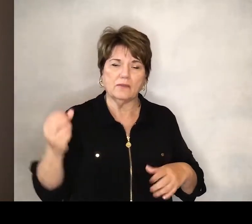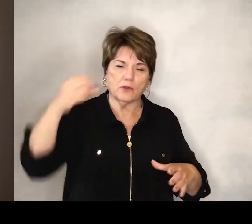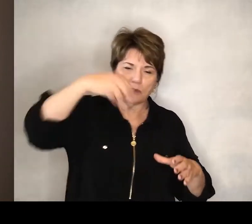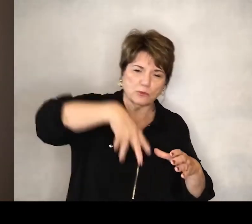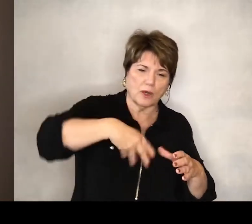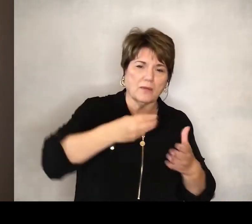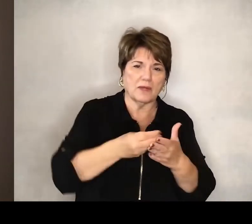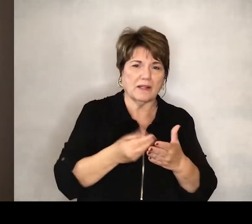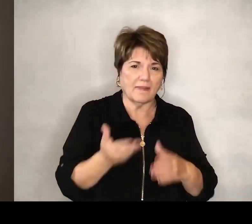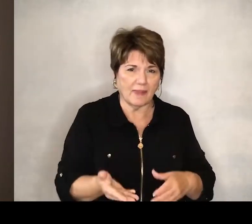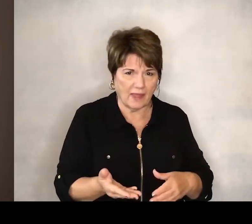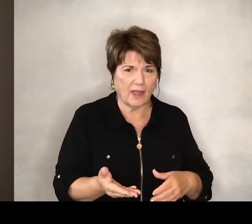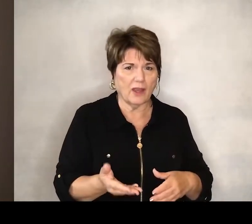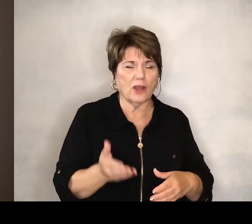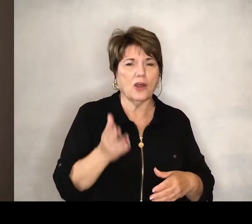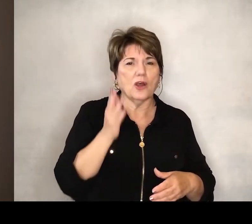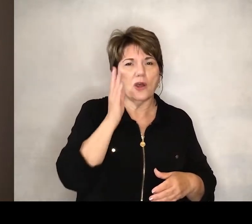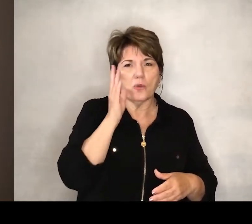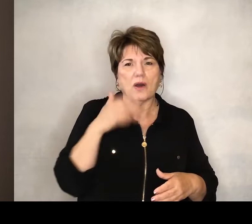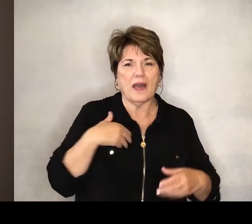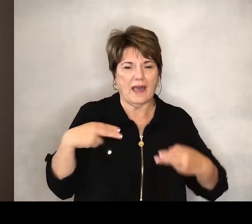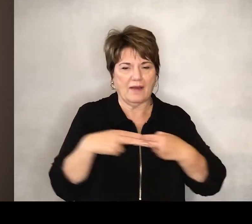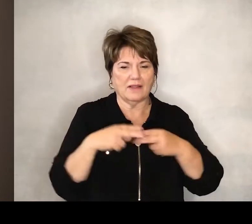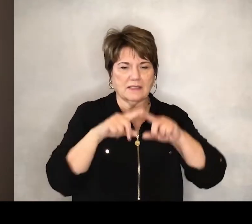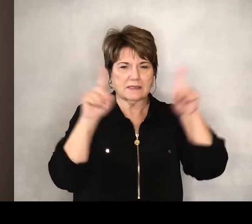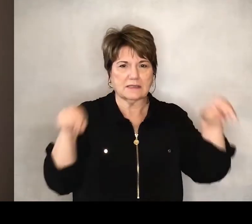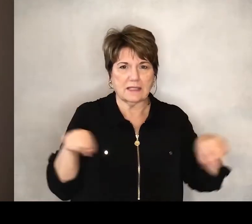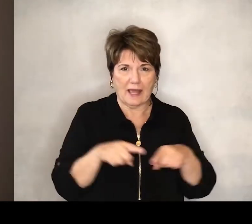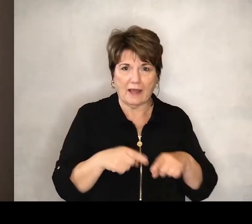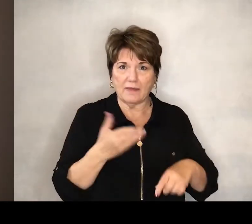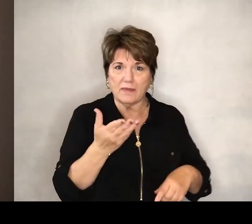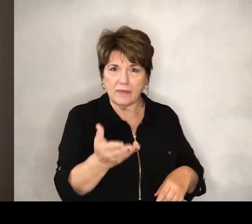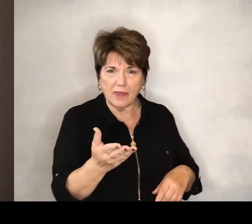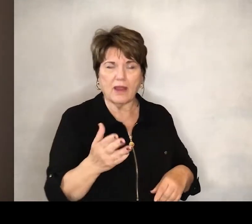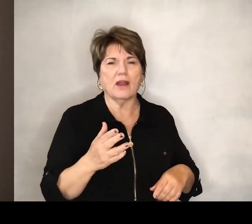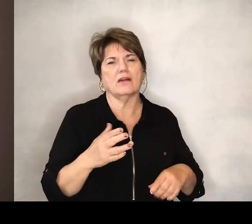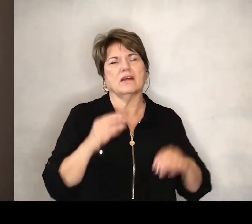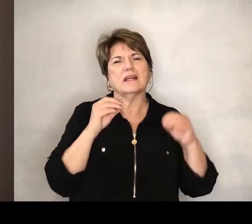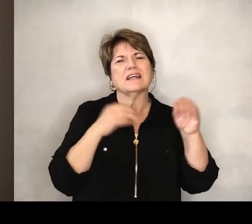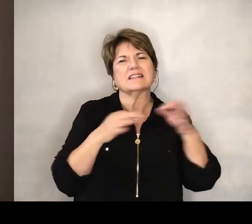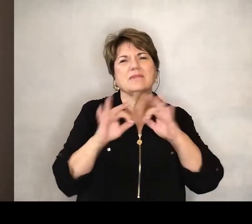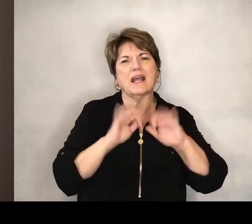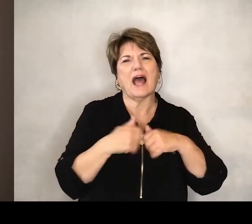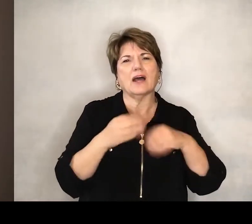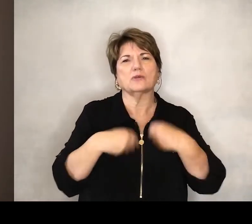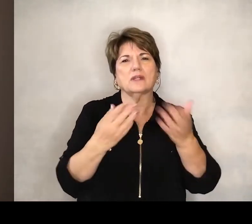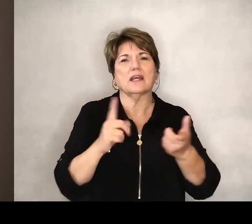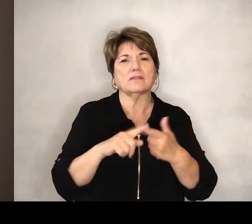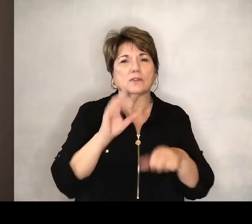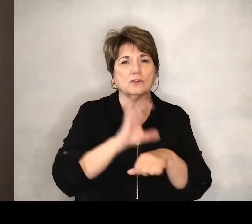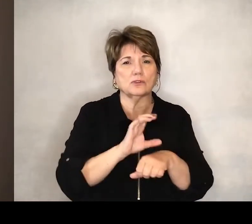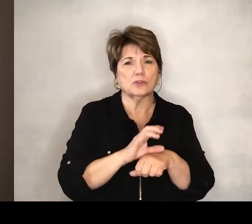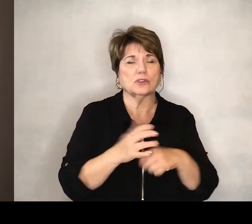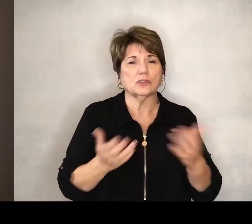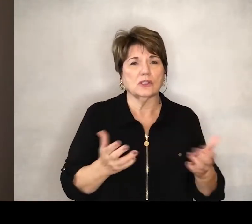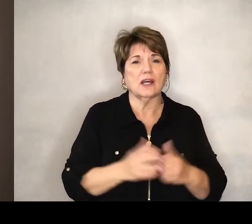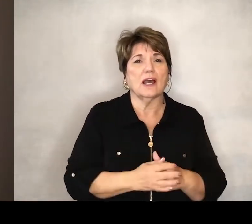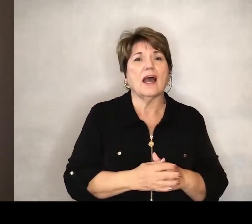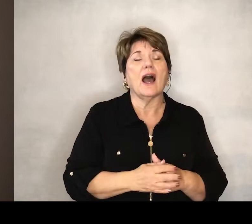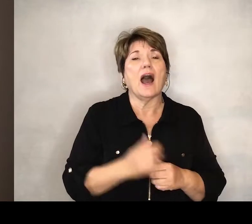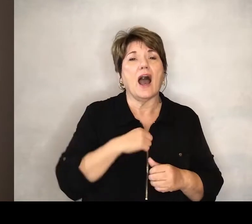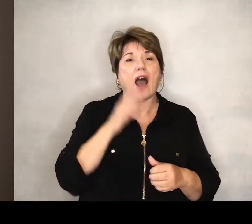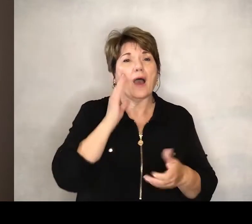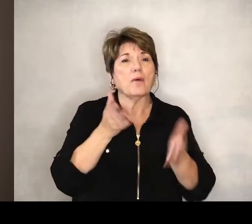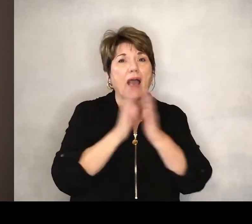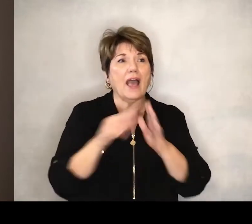drop something in there, there will be a slide that will come up that will tell you how to give to the church. Other than that, and I'm